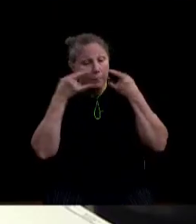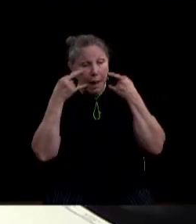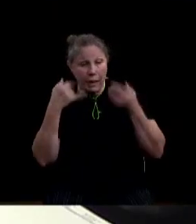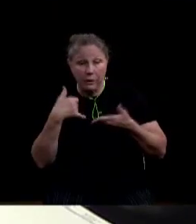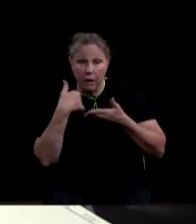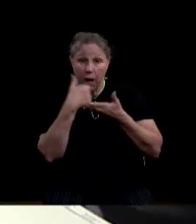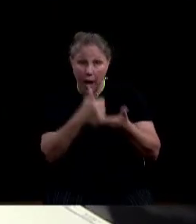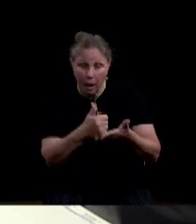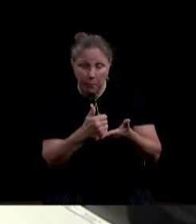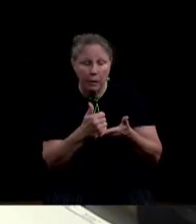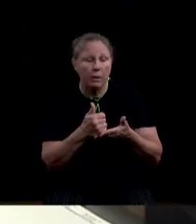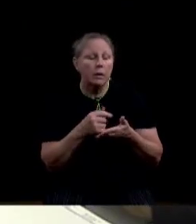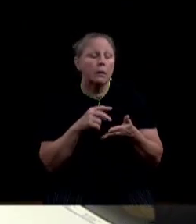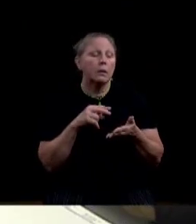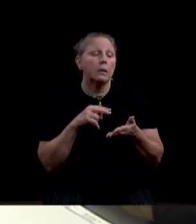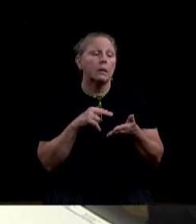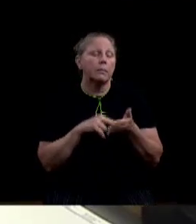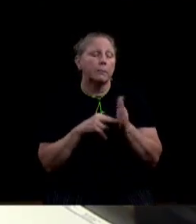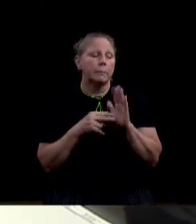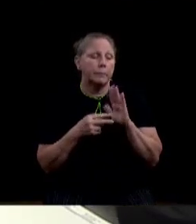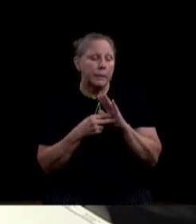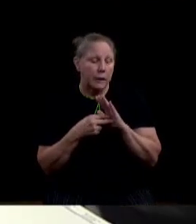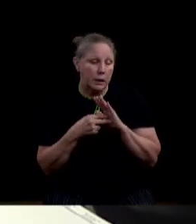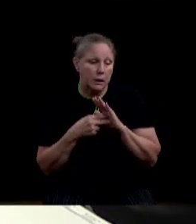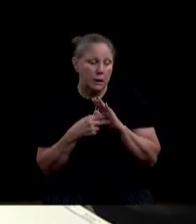as opposed to the more